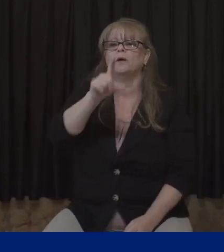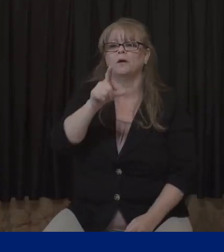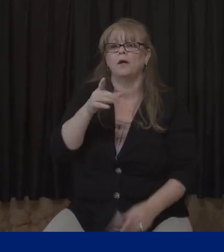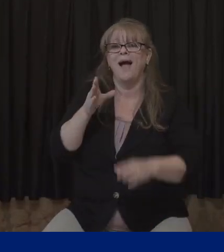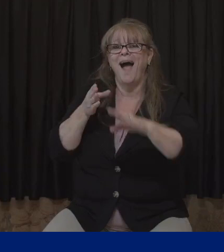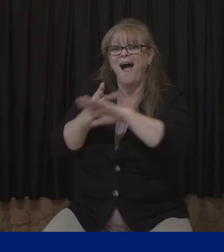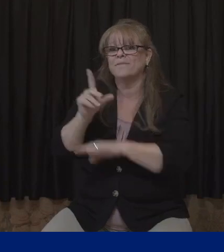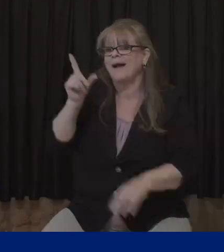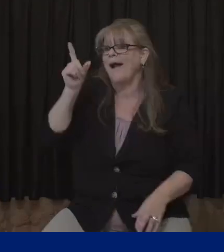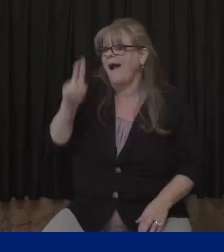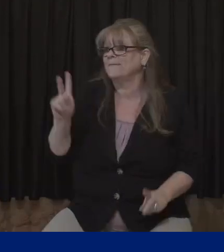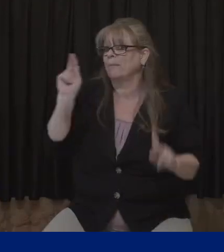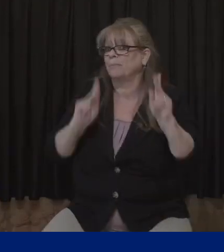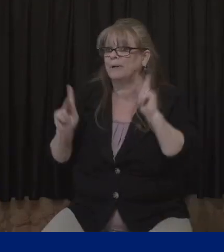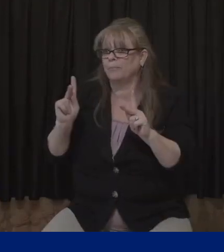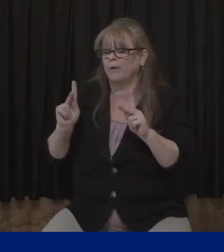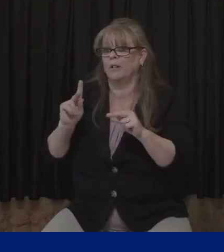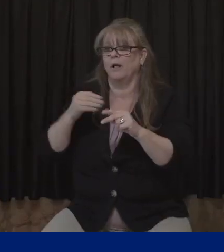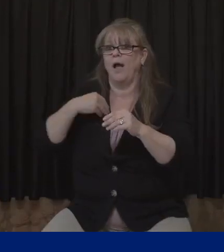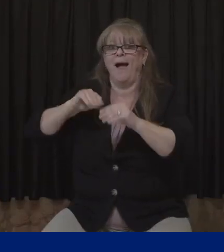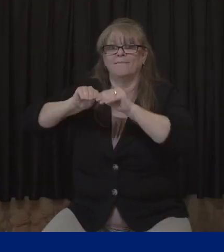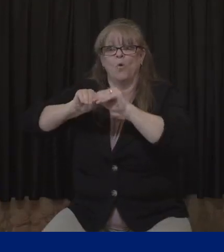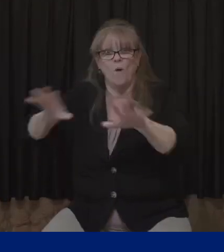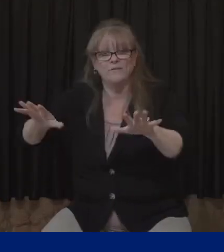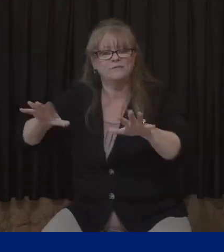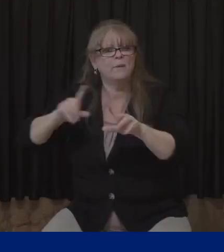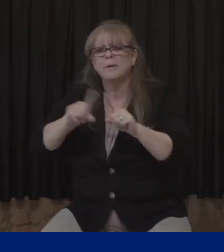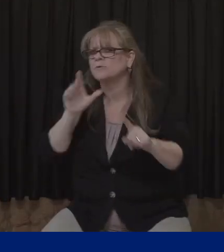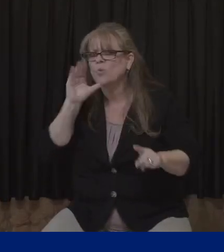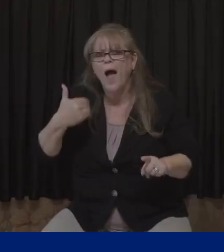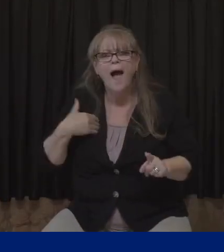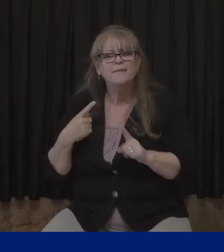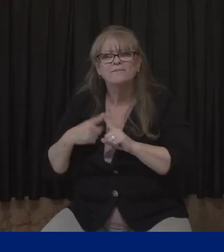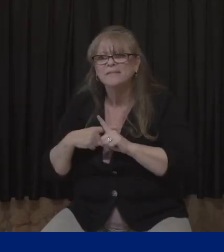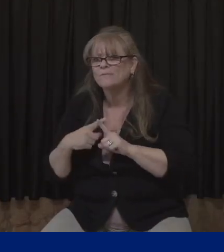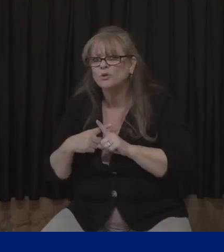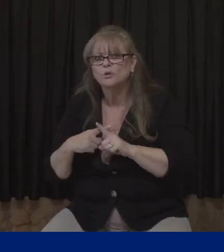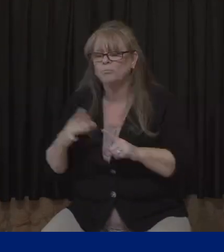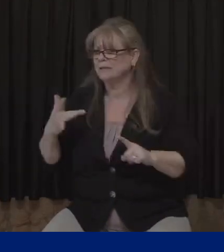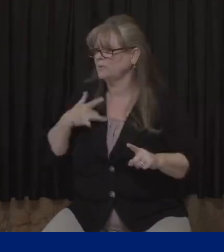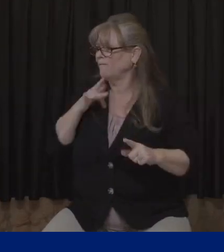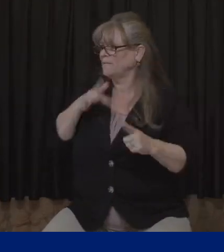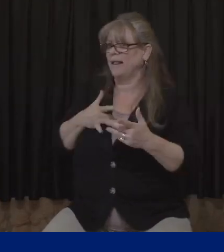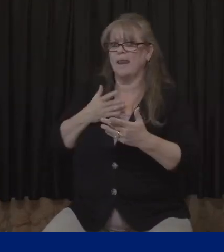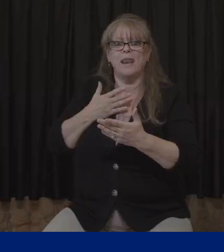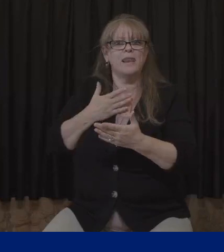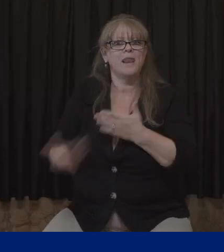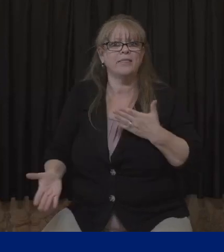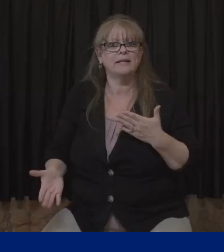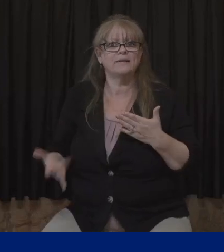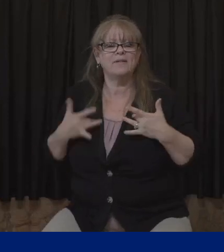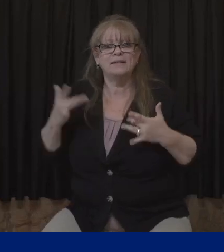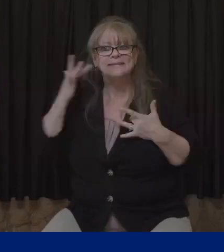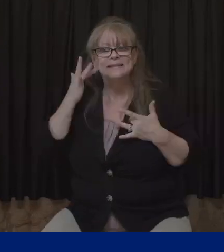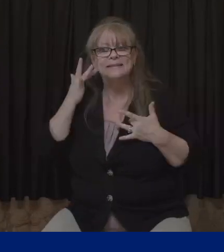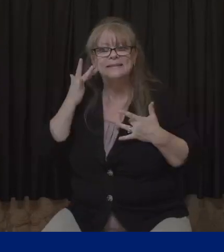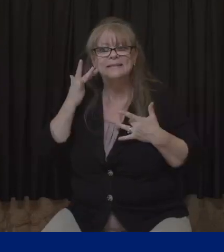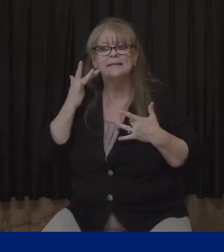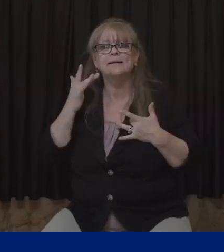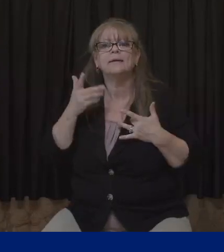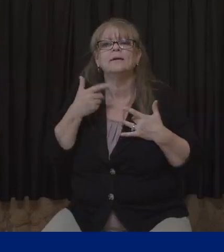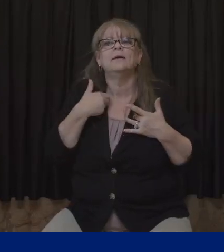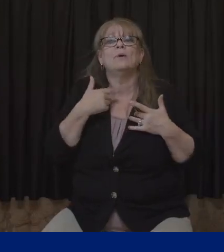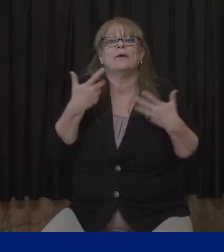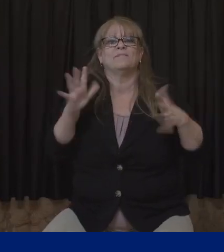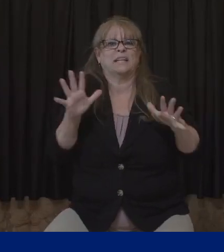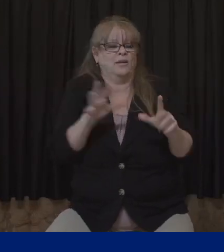deaths. And we've tested hundreds of people already, and there were 5 cases of people that were asymptomatic but positive that are